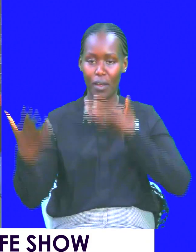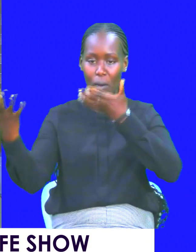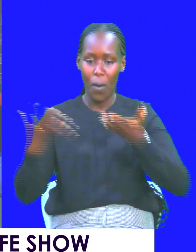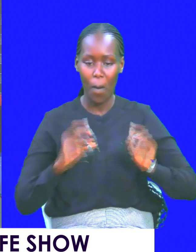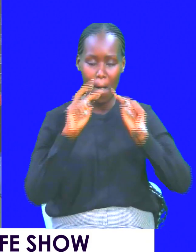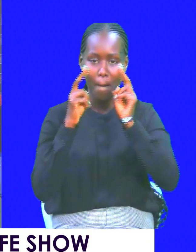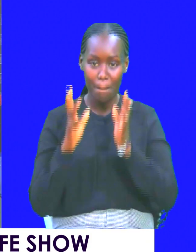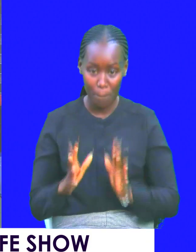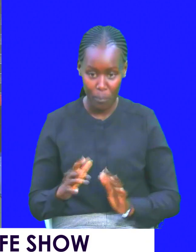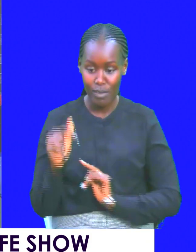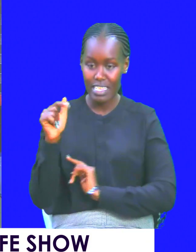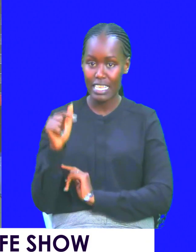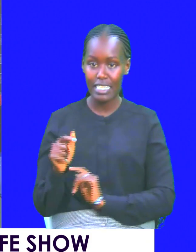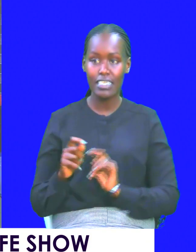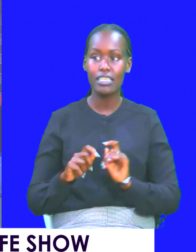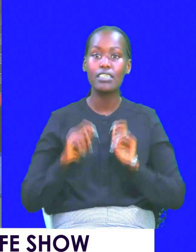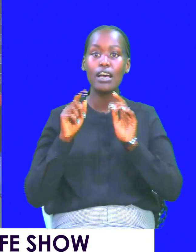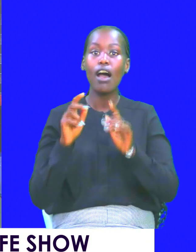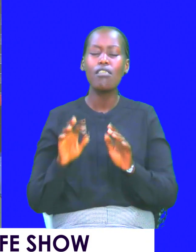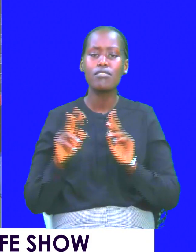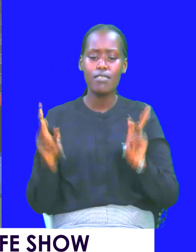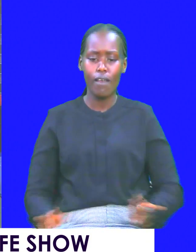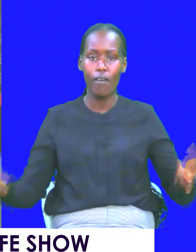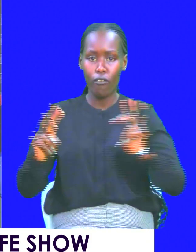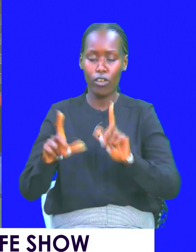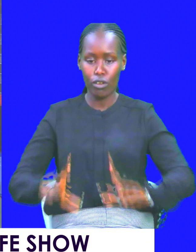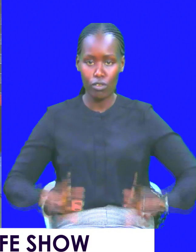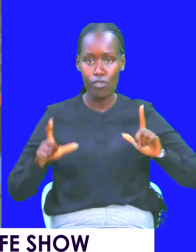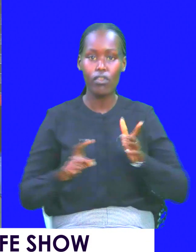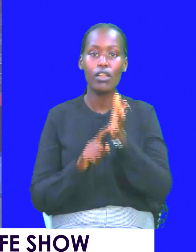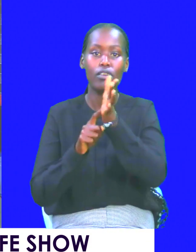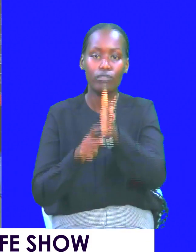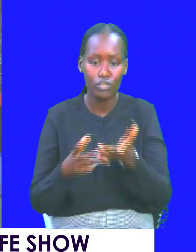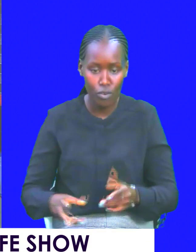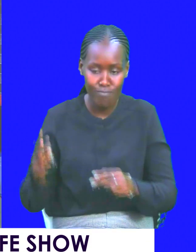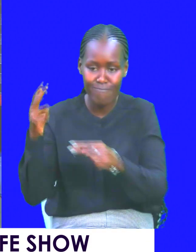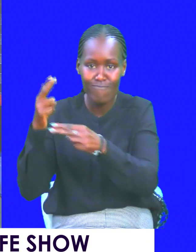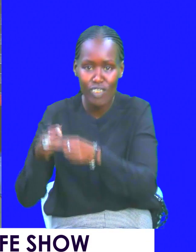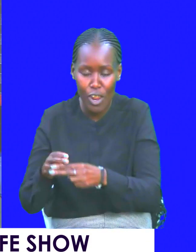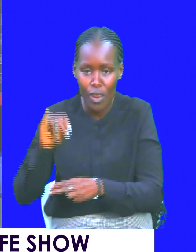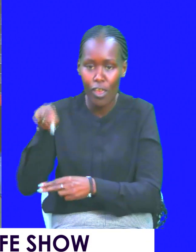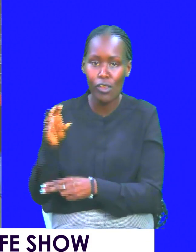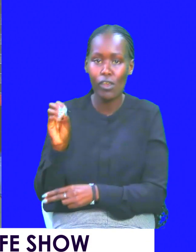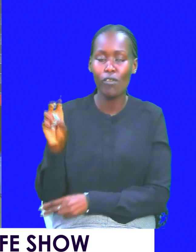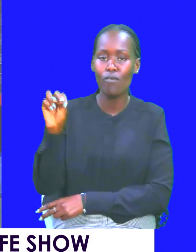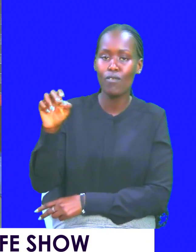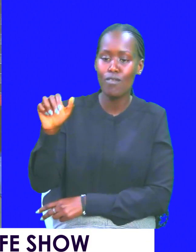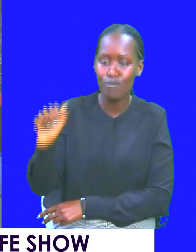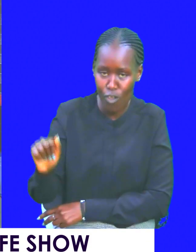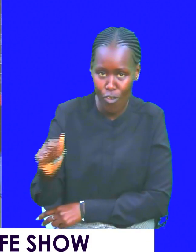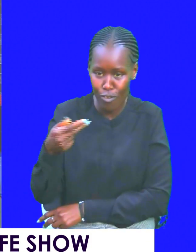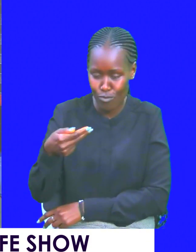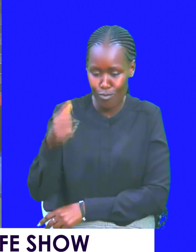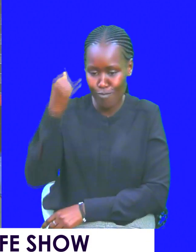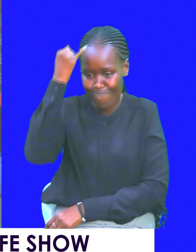Welcome, viewers. This is the Treasures of Life show, and my name is Jonah Simba.